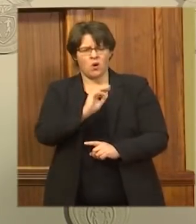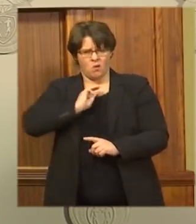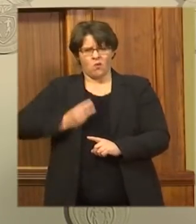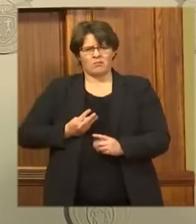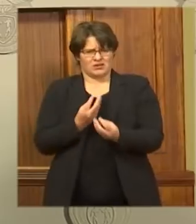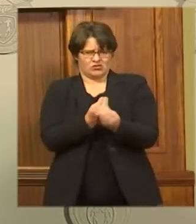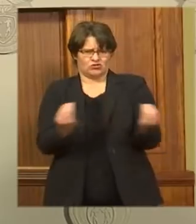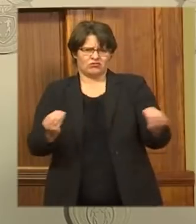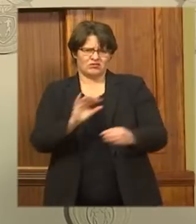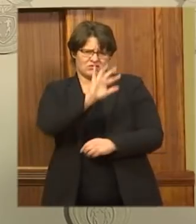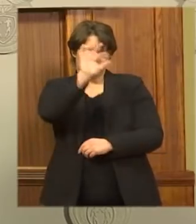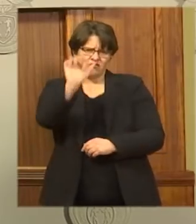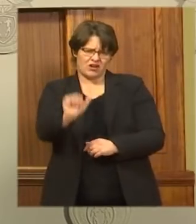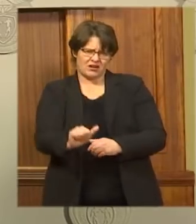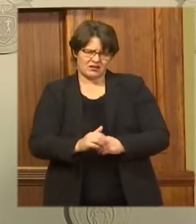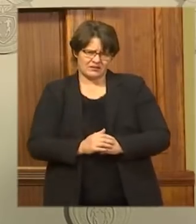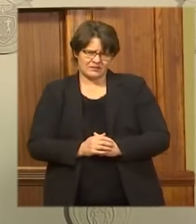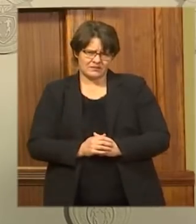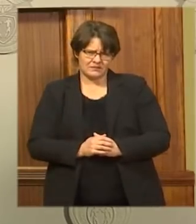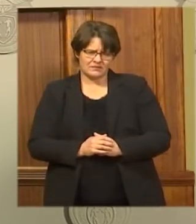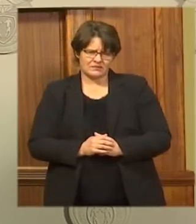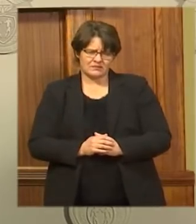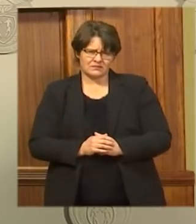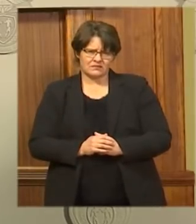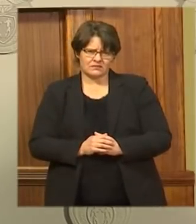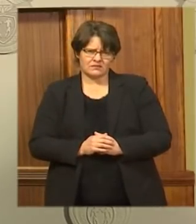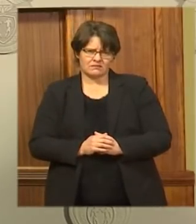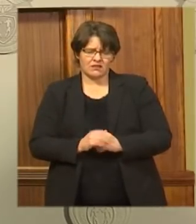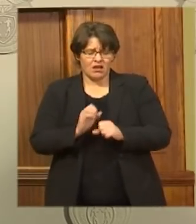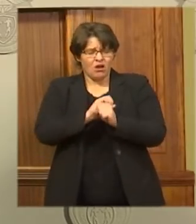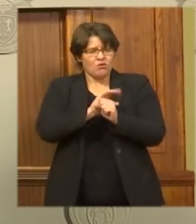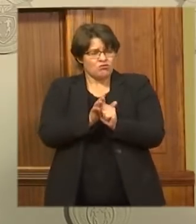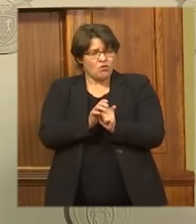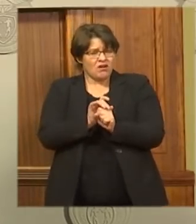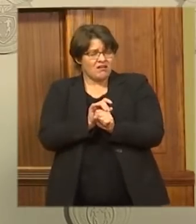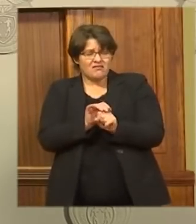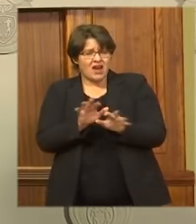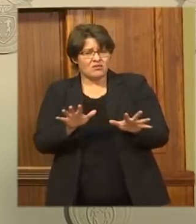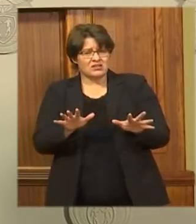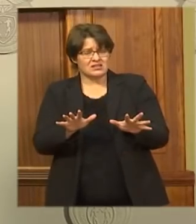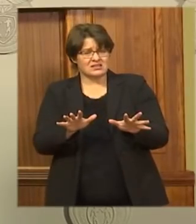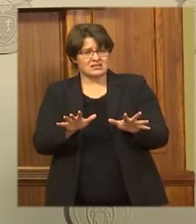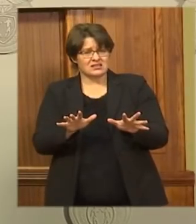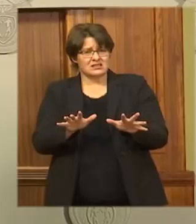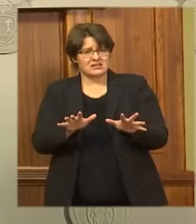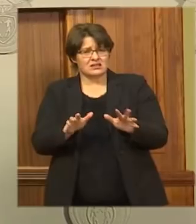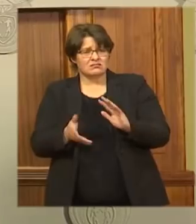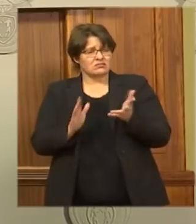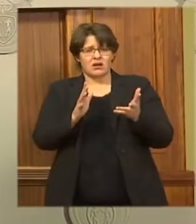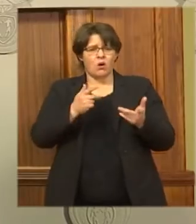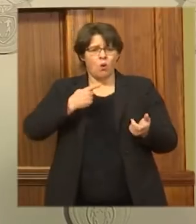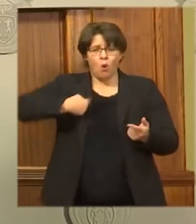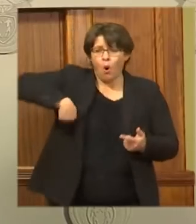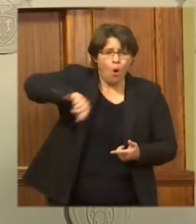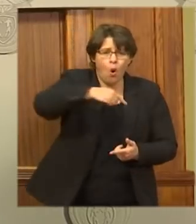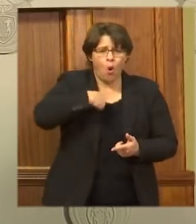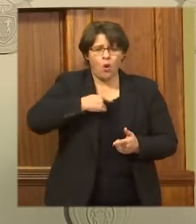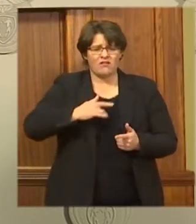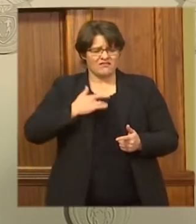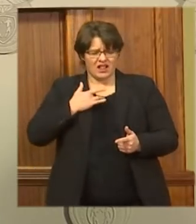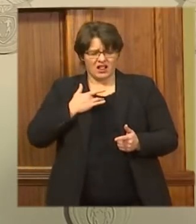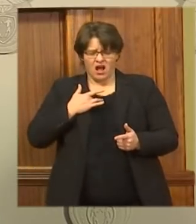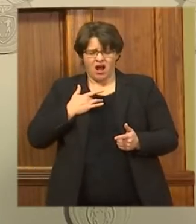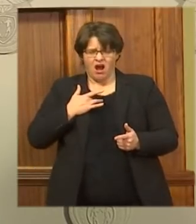country. At a time when the coronavirus pandemic has left us all